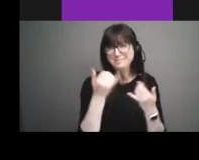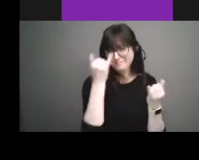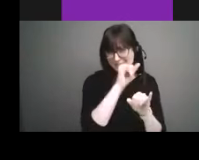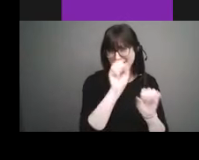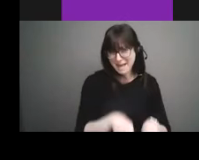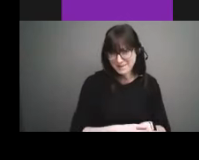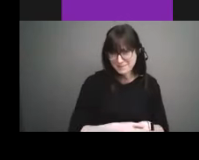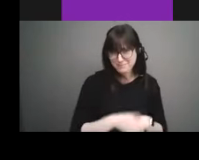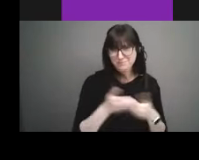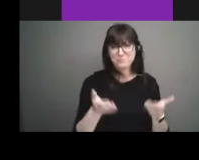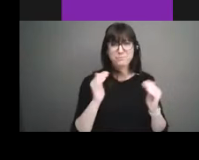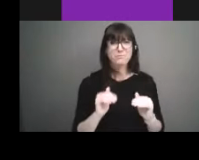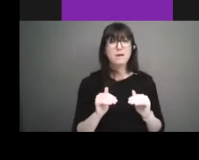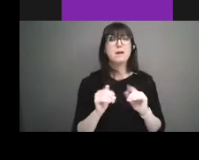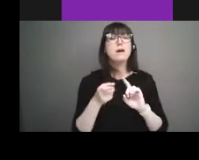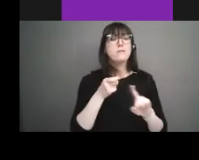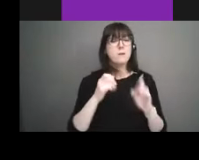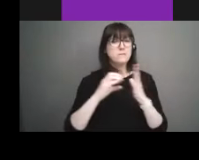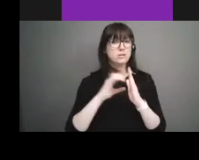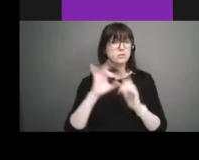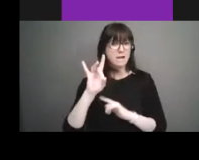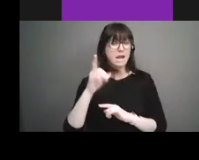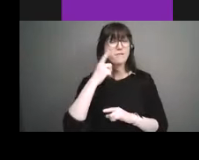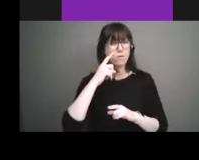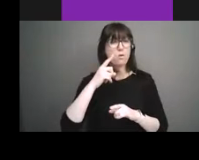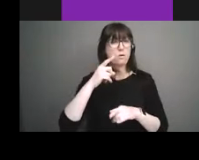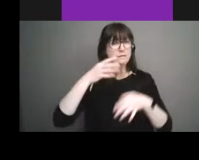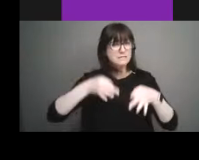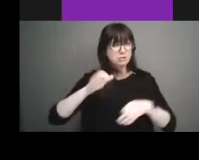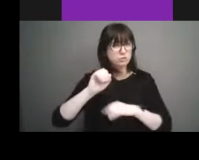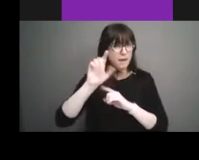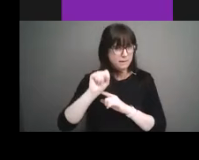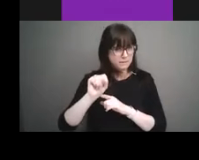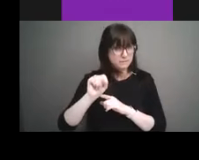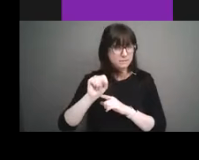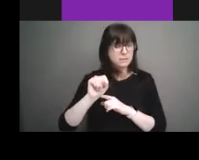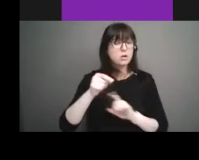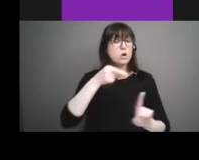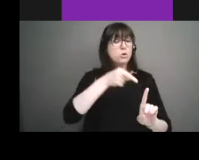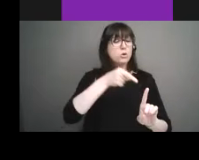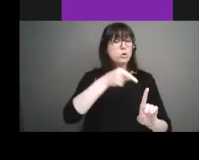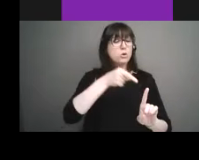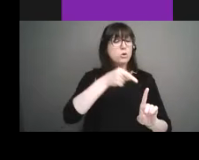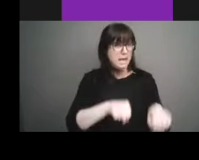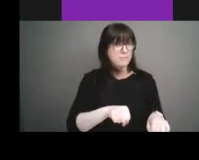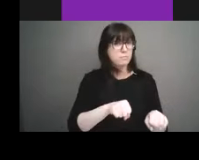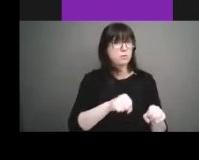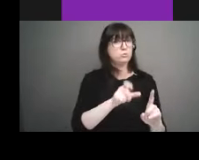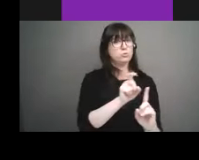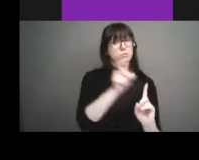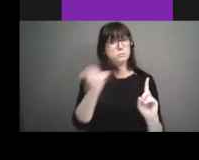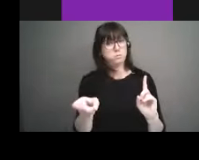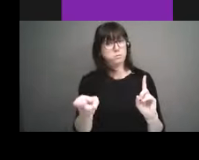Substitute Decisions Act, Section 8, a person is considered capable of granting or revoking